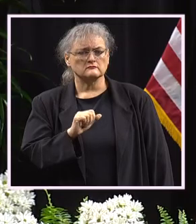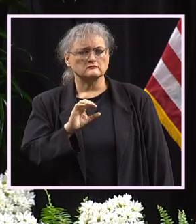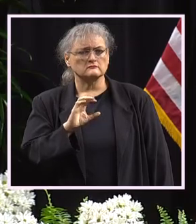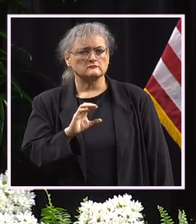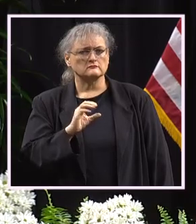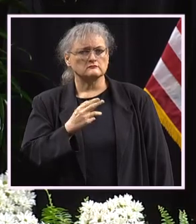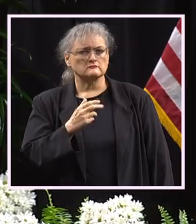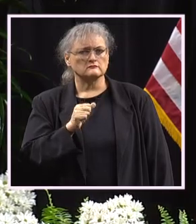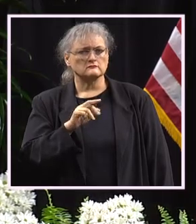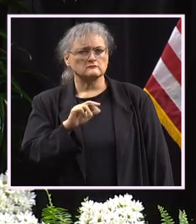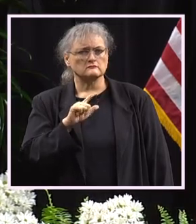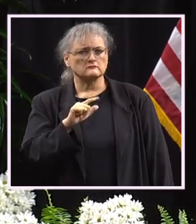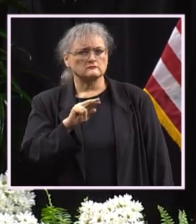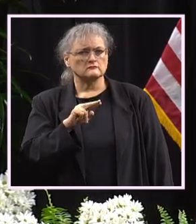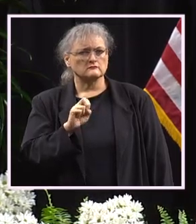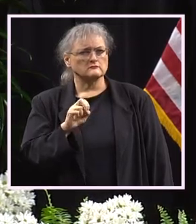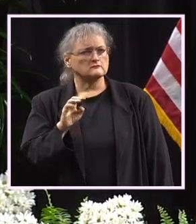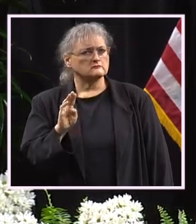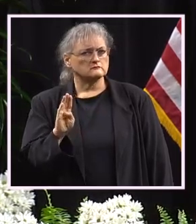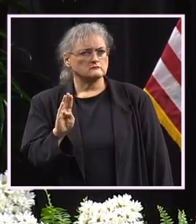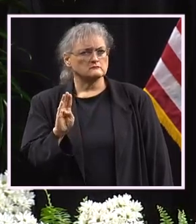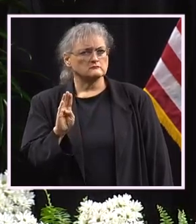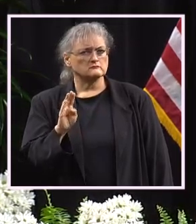Charlene I. Mass.